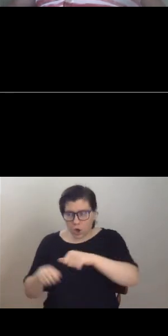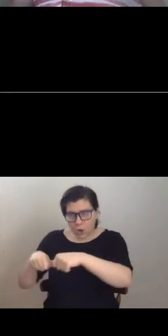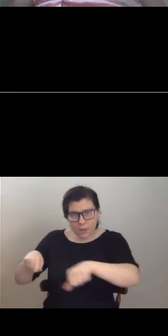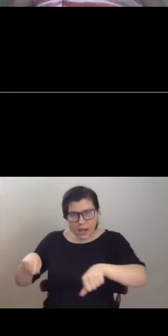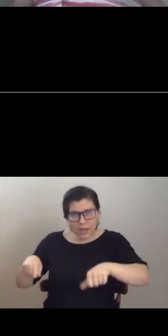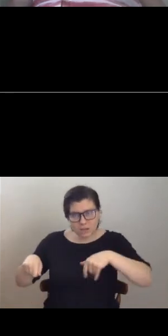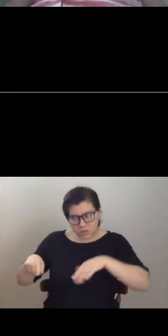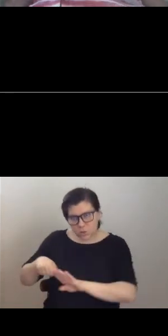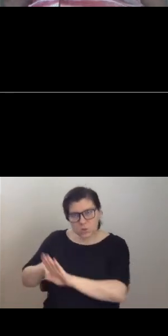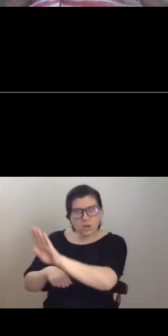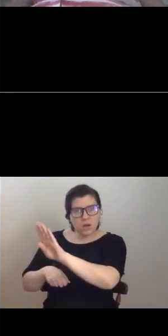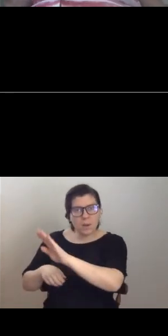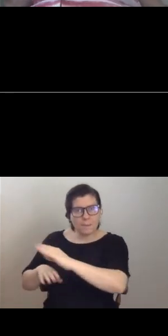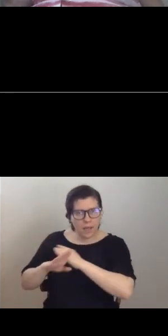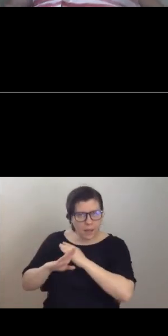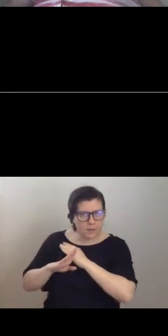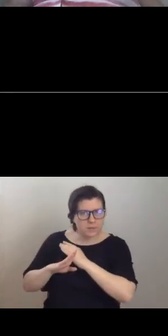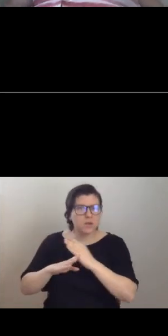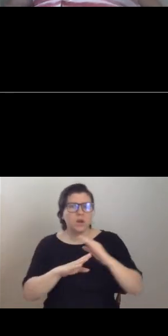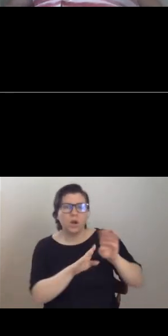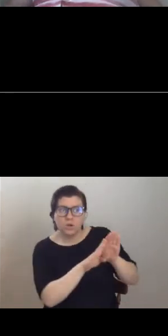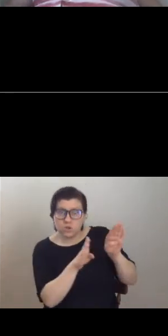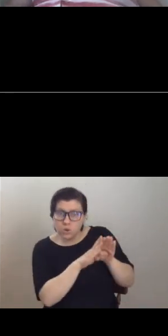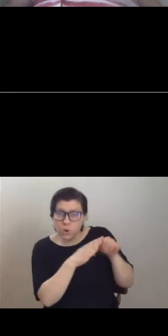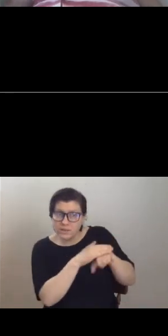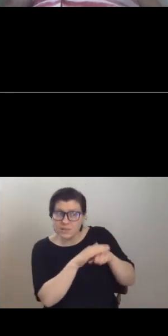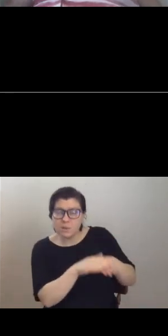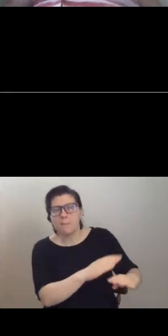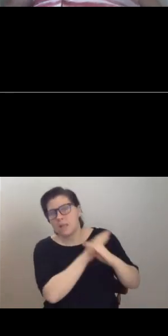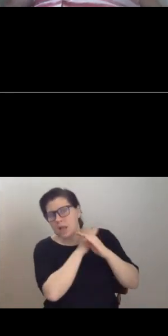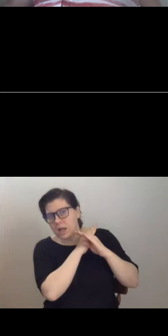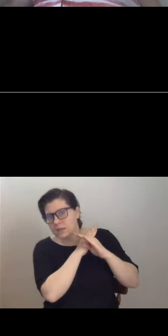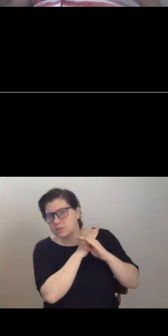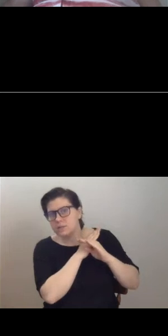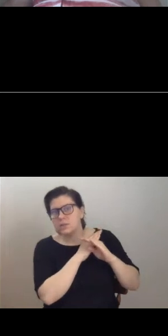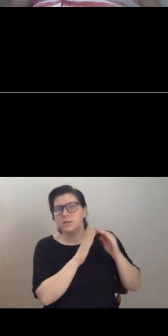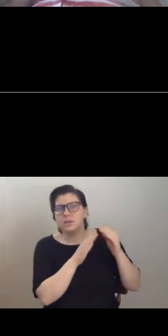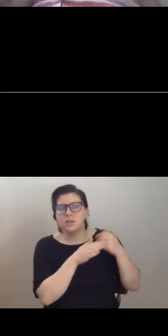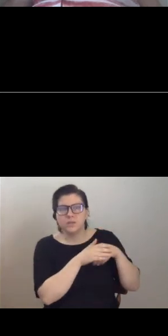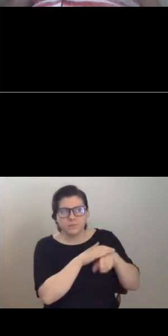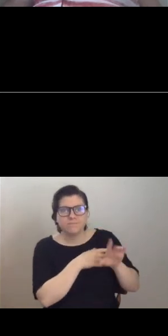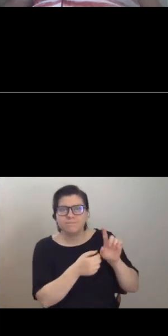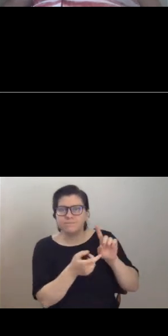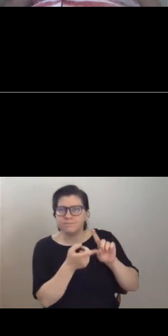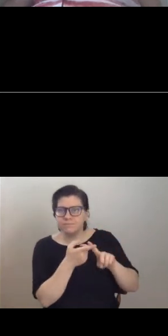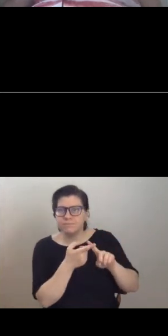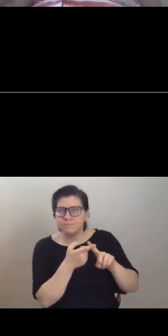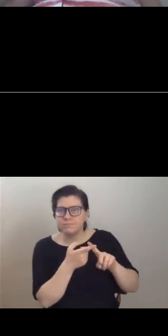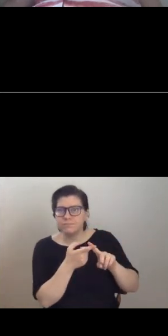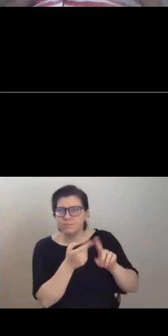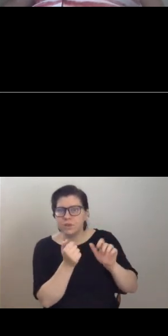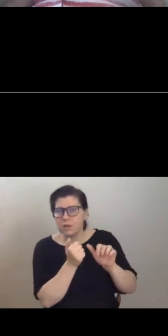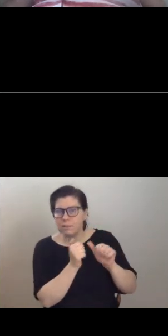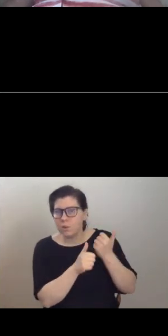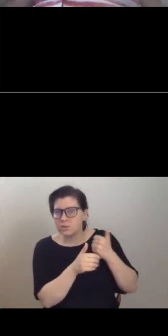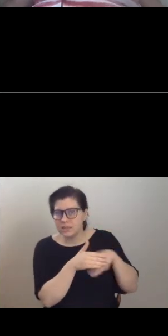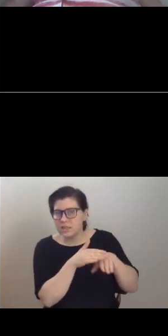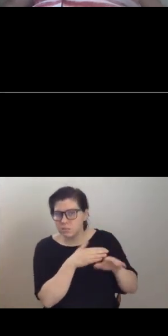would give someone access to get into the most accessible route to